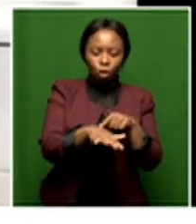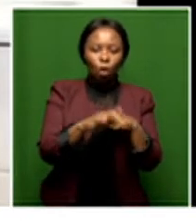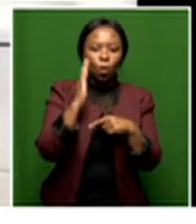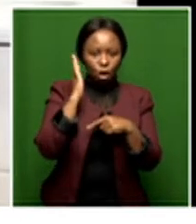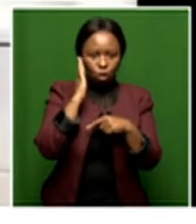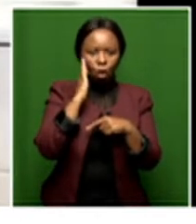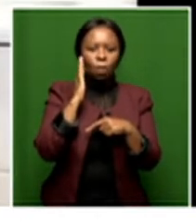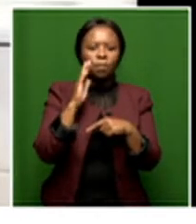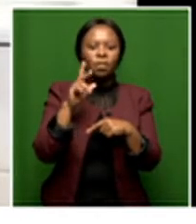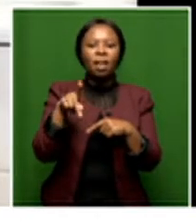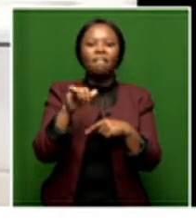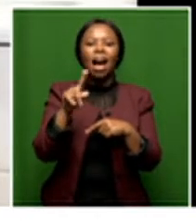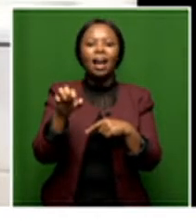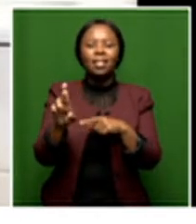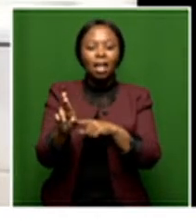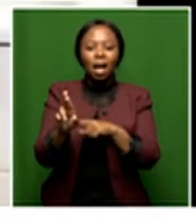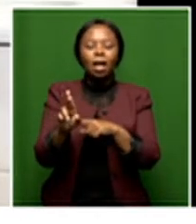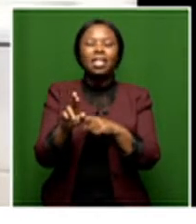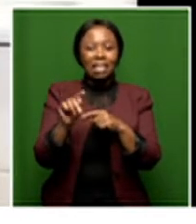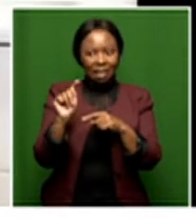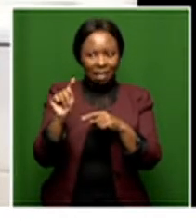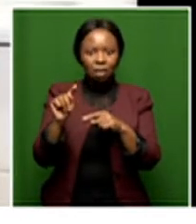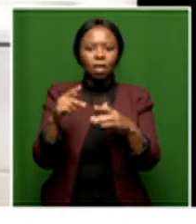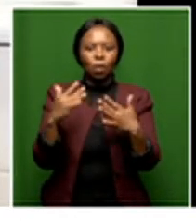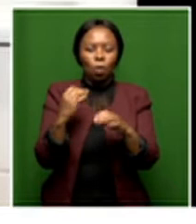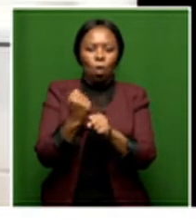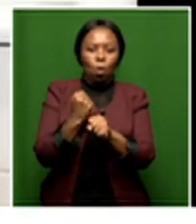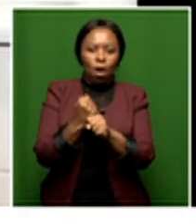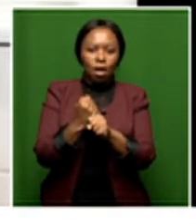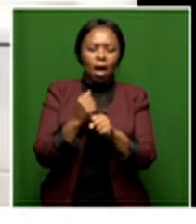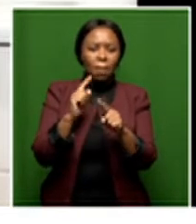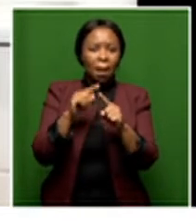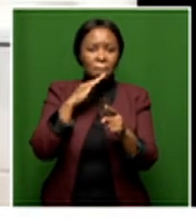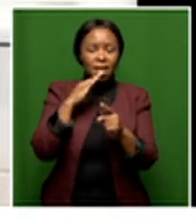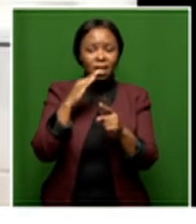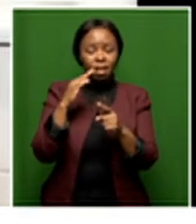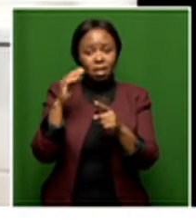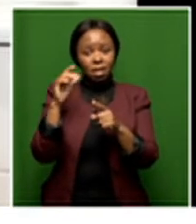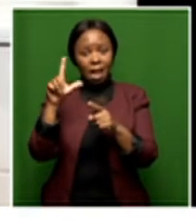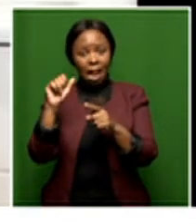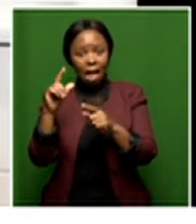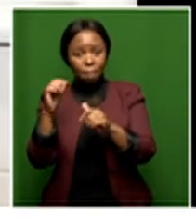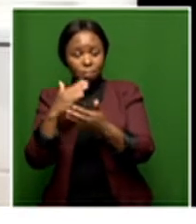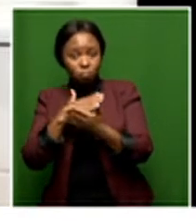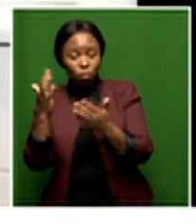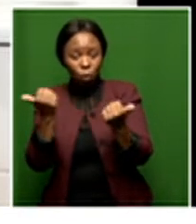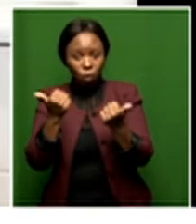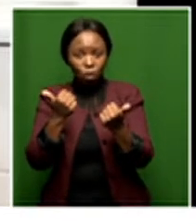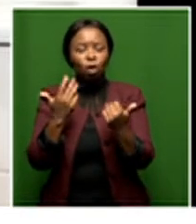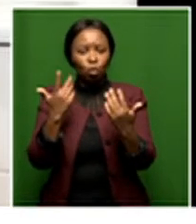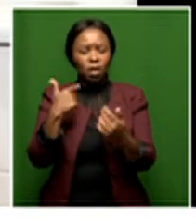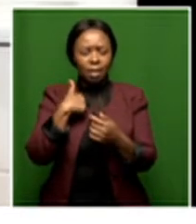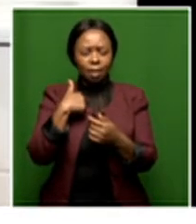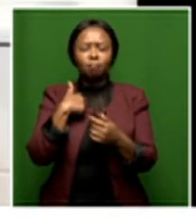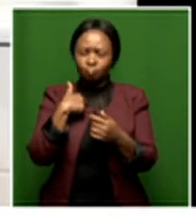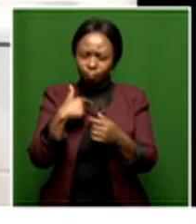for Pfizer, but it's not, the effect of the vaccine is not wiped out completely in the laboratory. So we're very optimistic that it's going